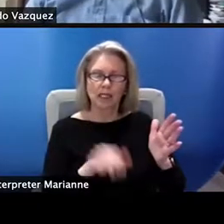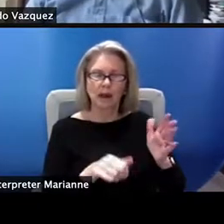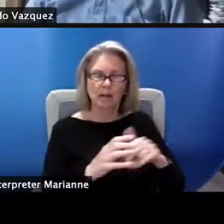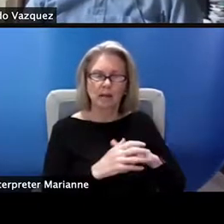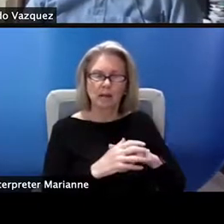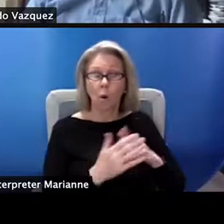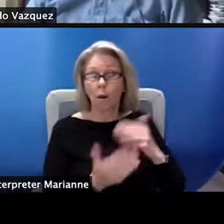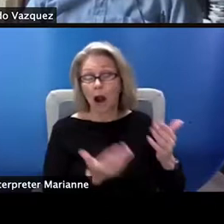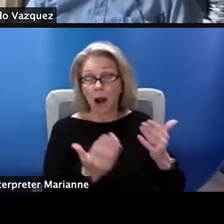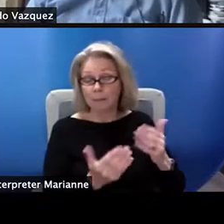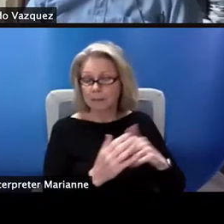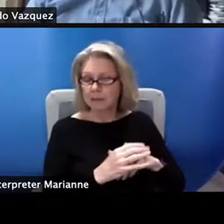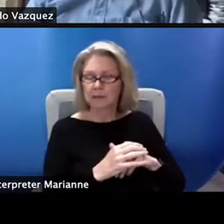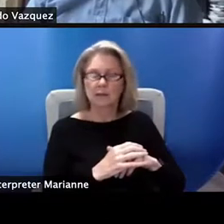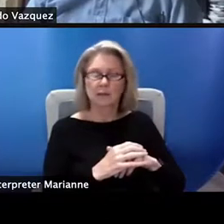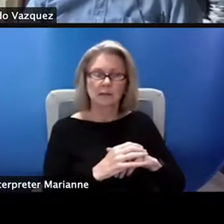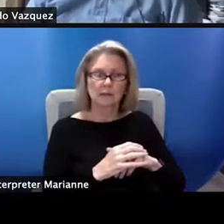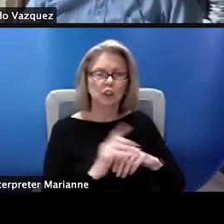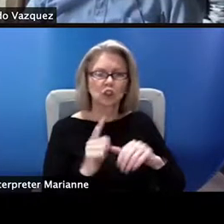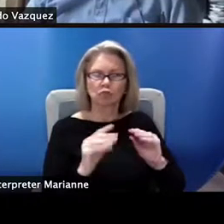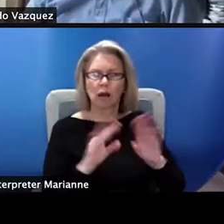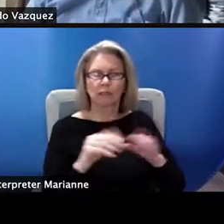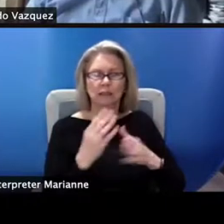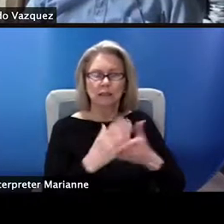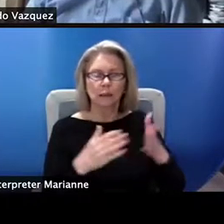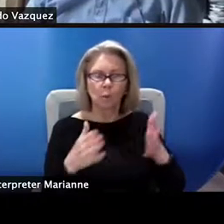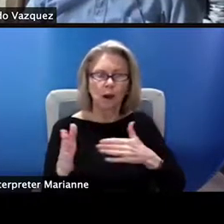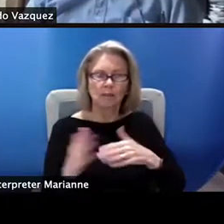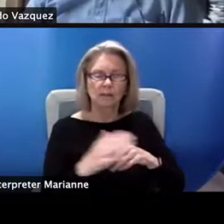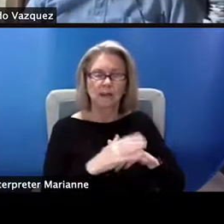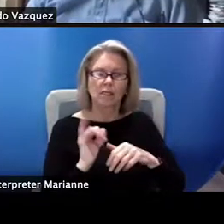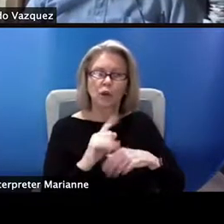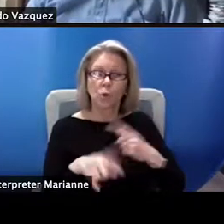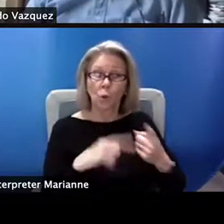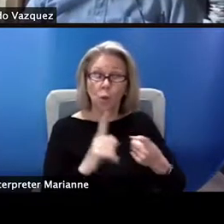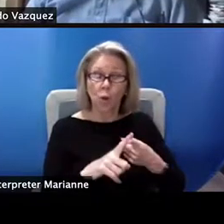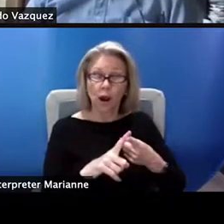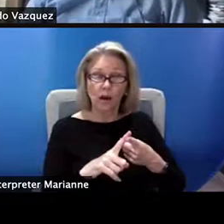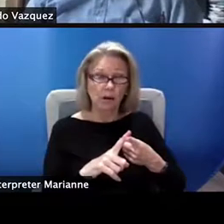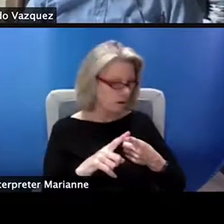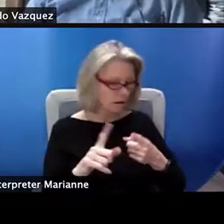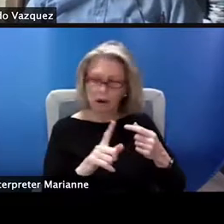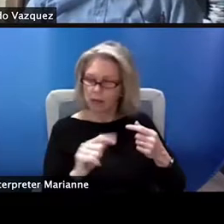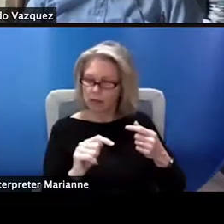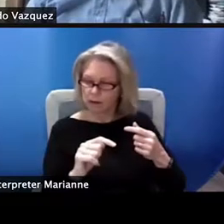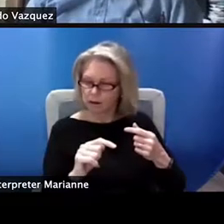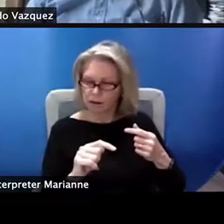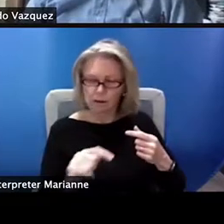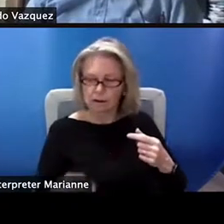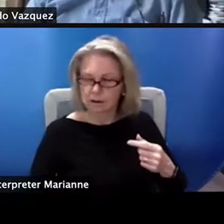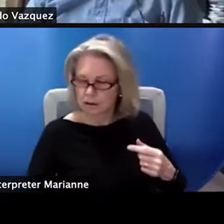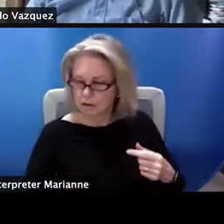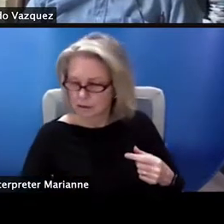or perhaps not that striking, but just obvious in some ways, that when the nurses met online